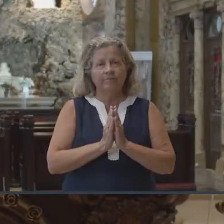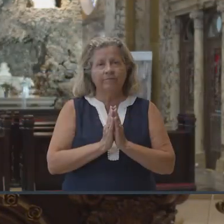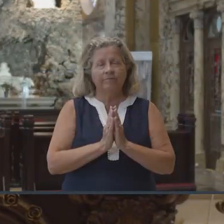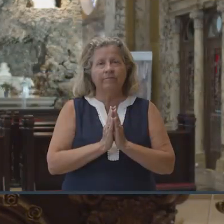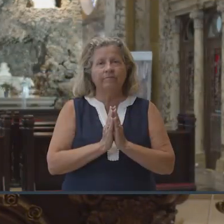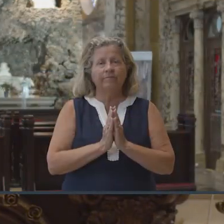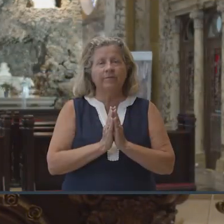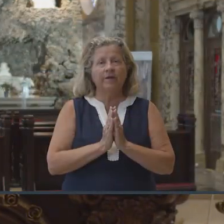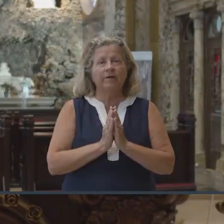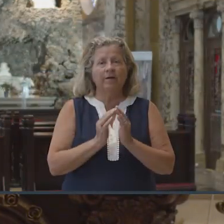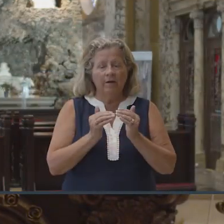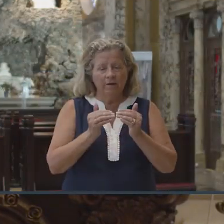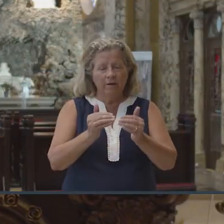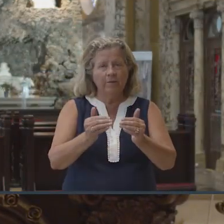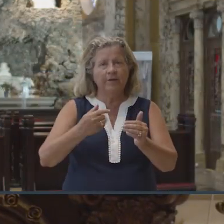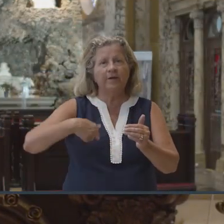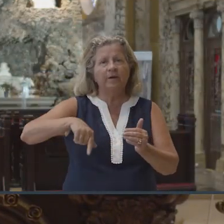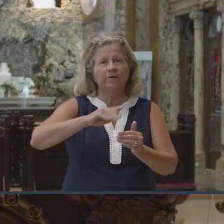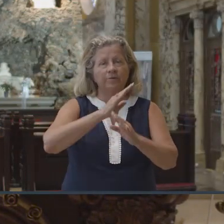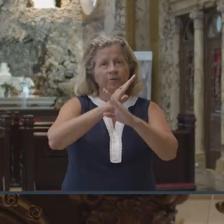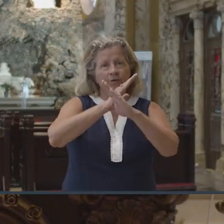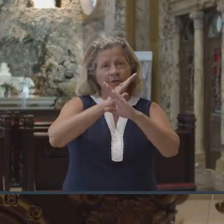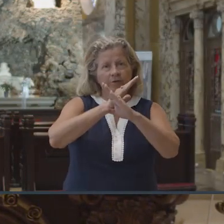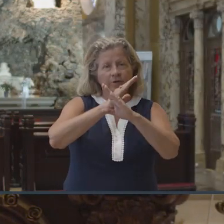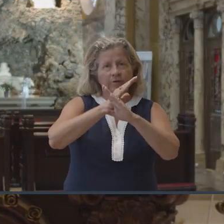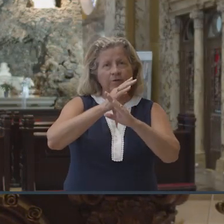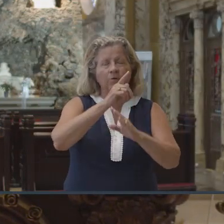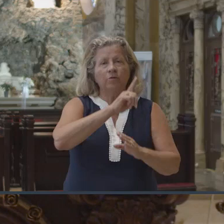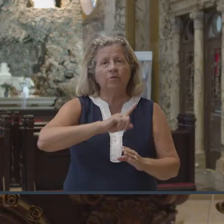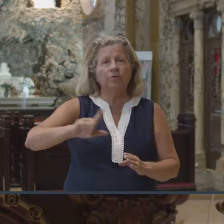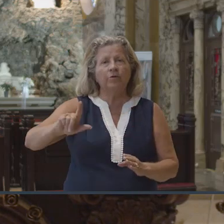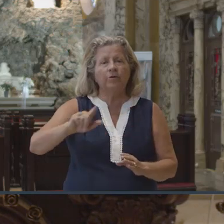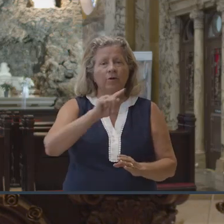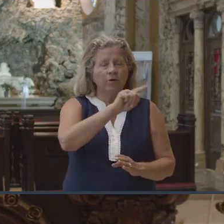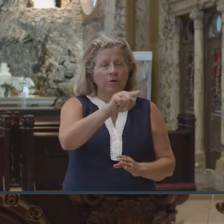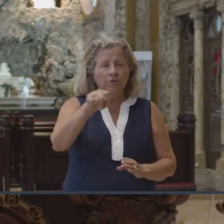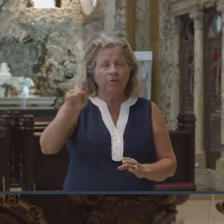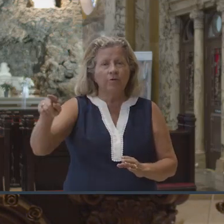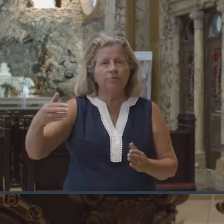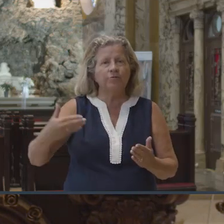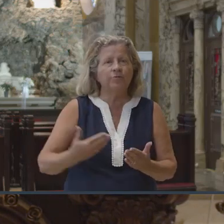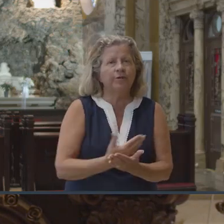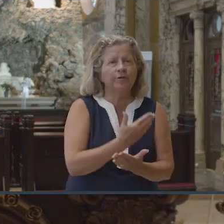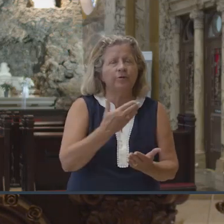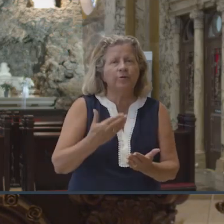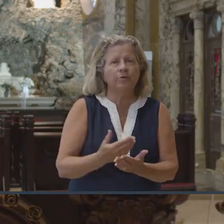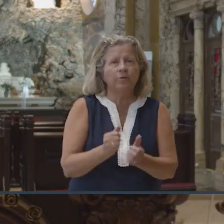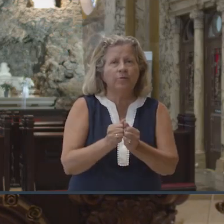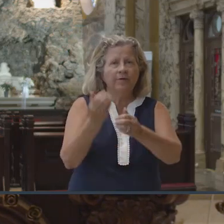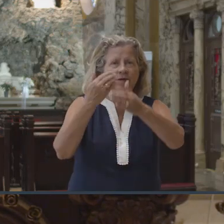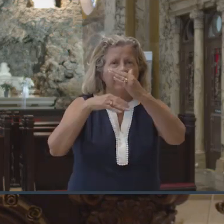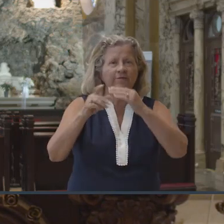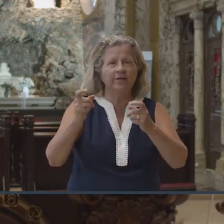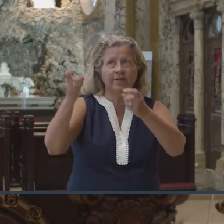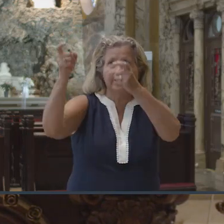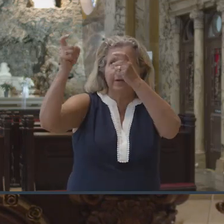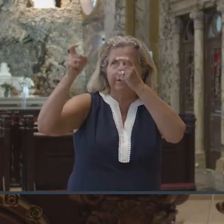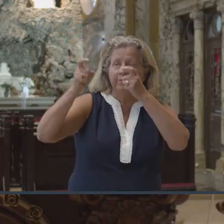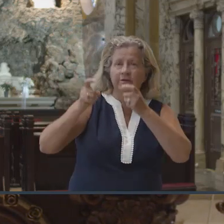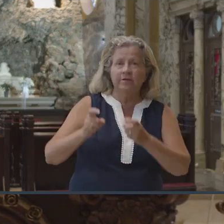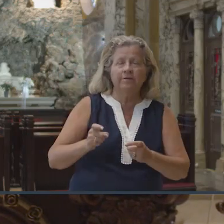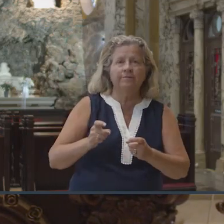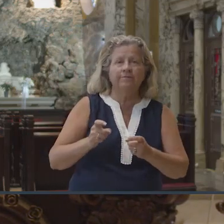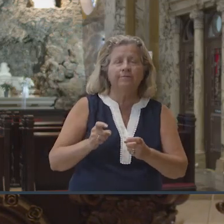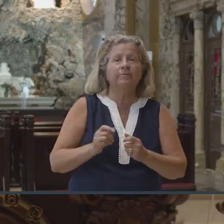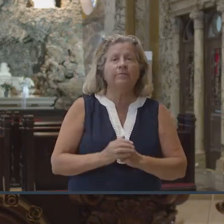Accompany with constant protection, O Lord, those you renew with these heavenly gifts, and in your never-failing care for